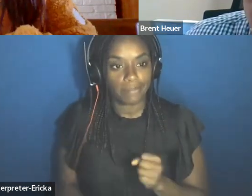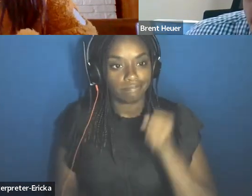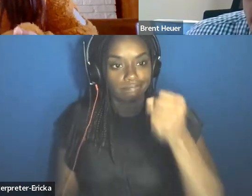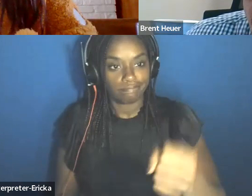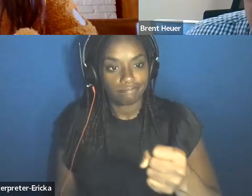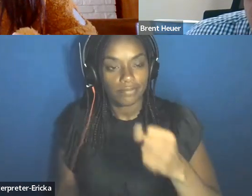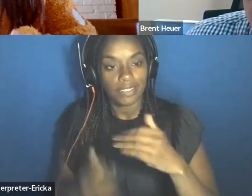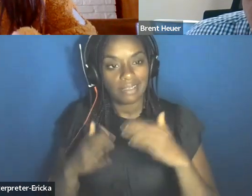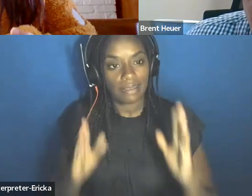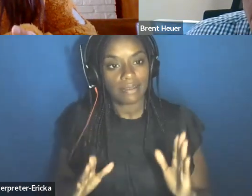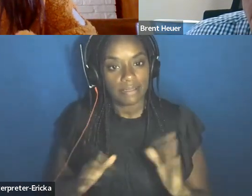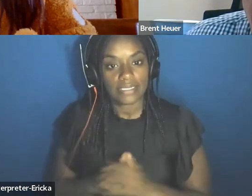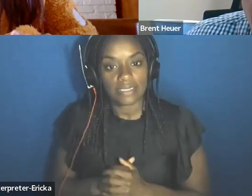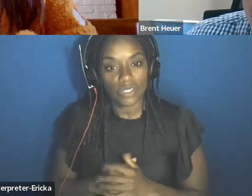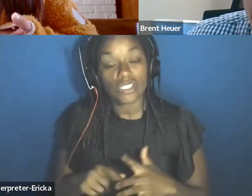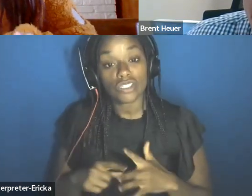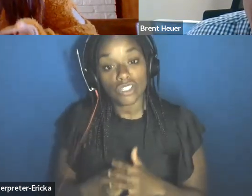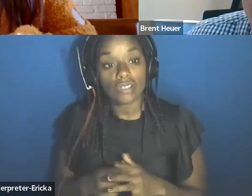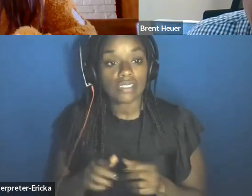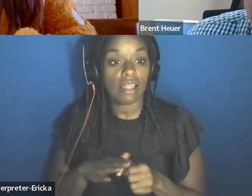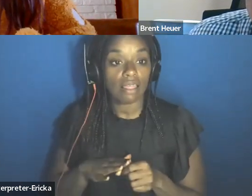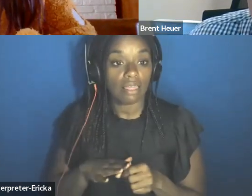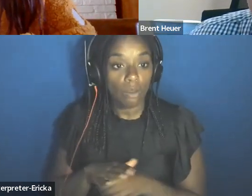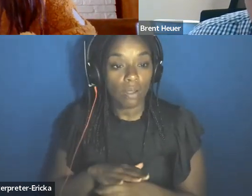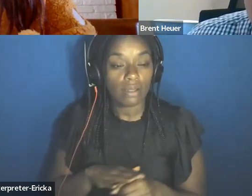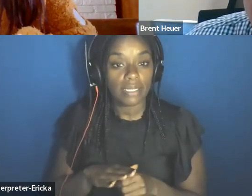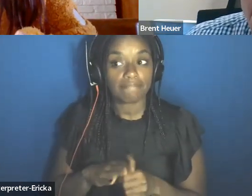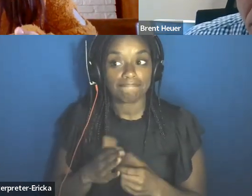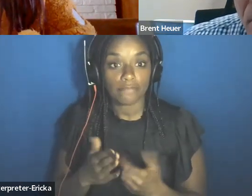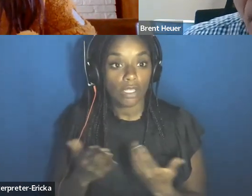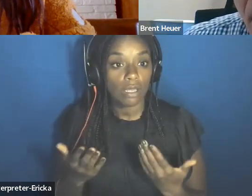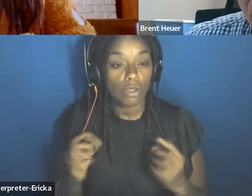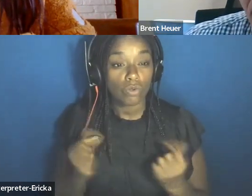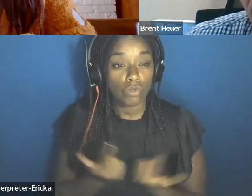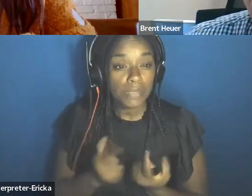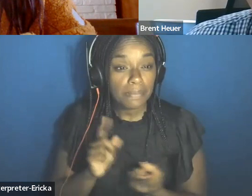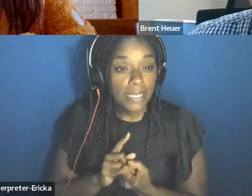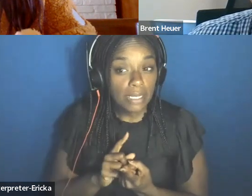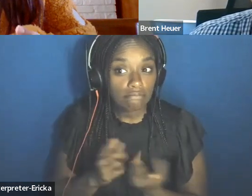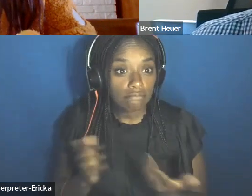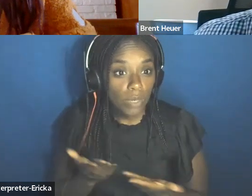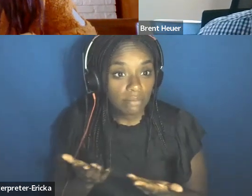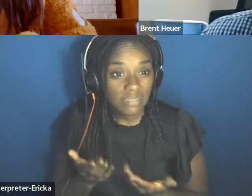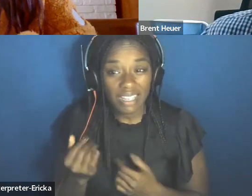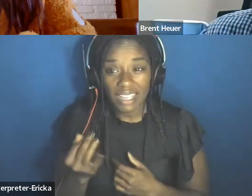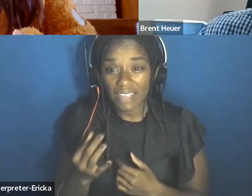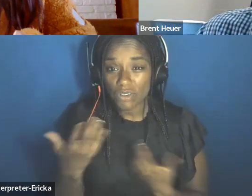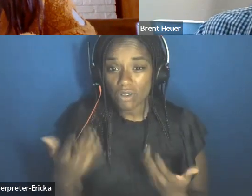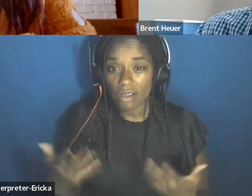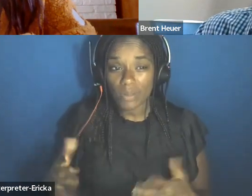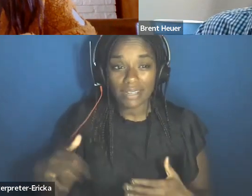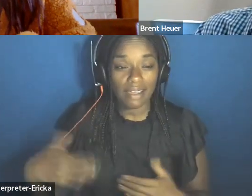that local level of what are the groups that are meeting. If you're not already part of those groups,